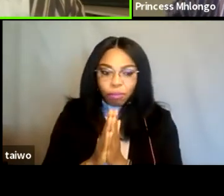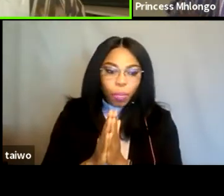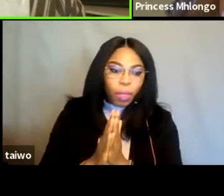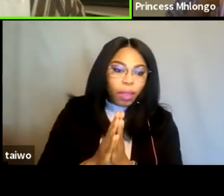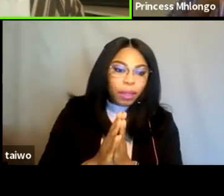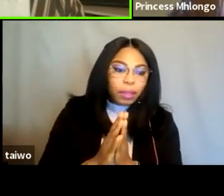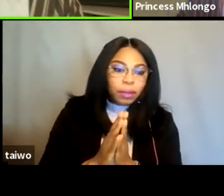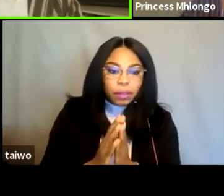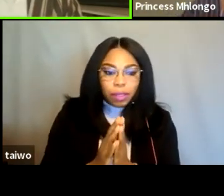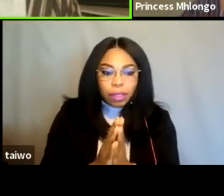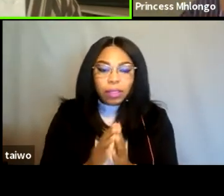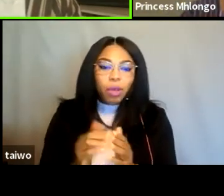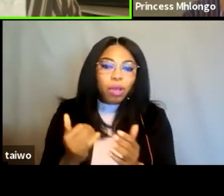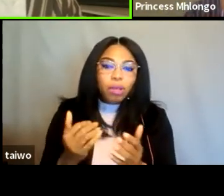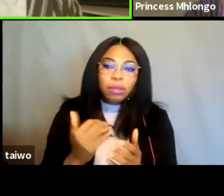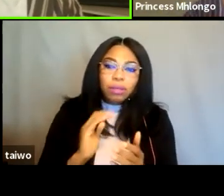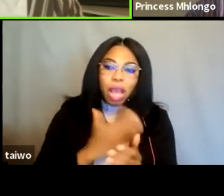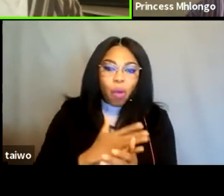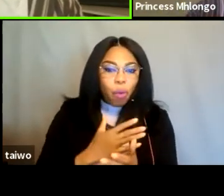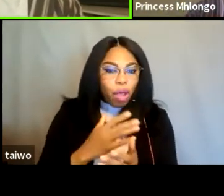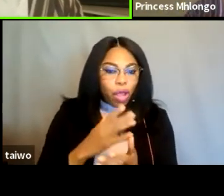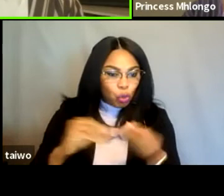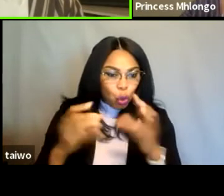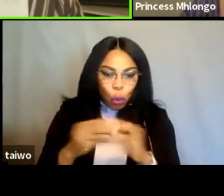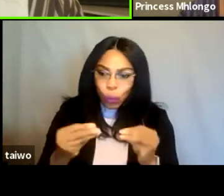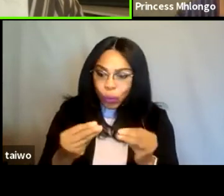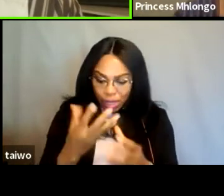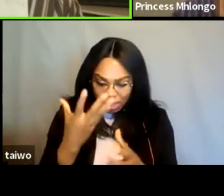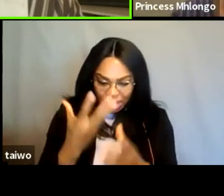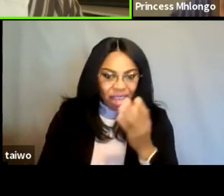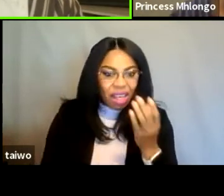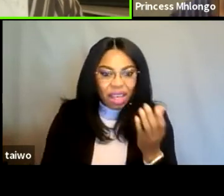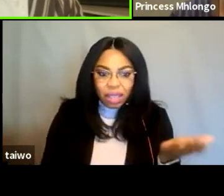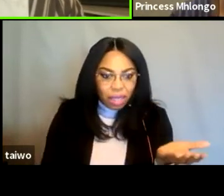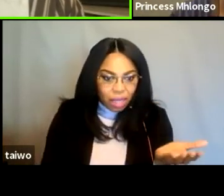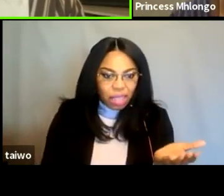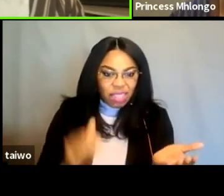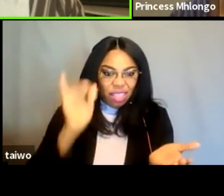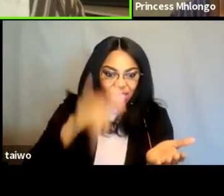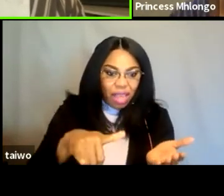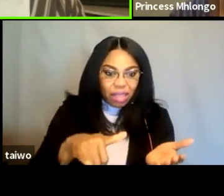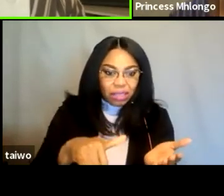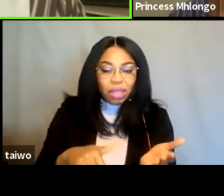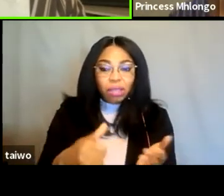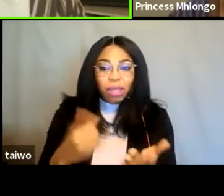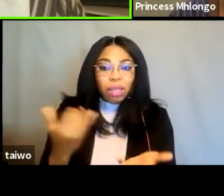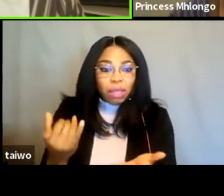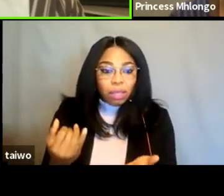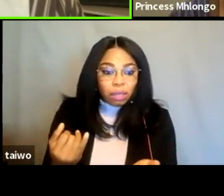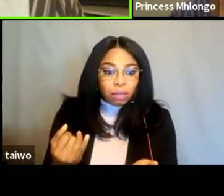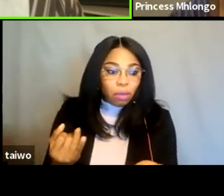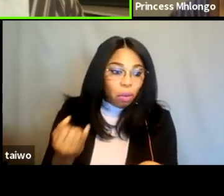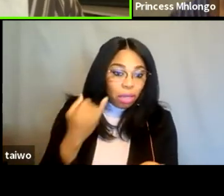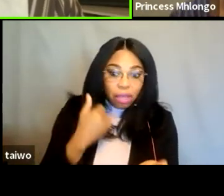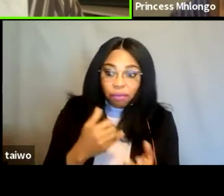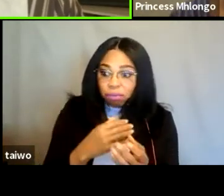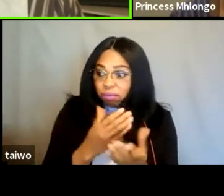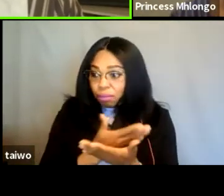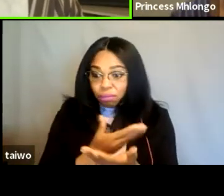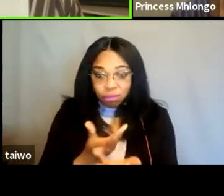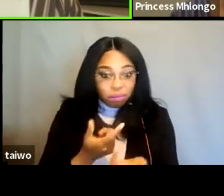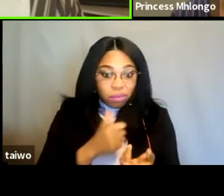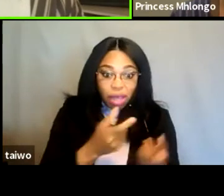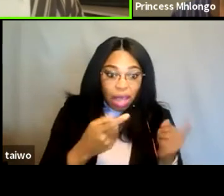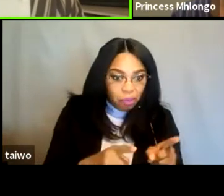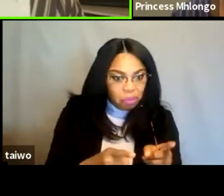a lack of our stories. I think if I came from a place that has told a lot of its own stories, I would even be doing satire or something like that about the